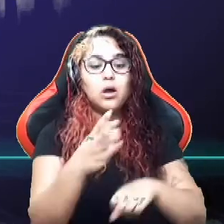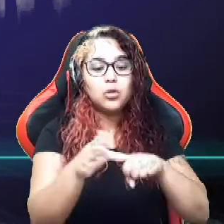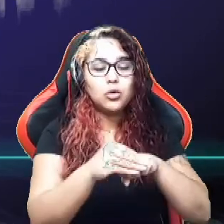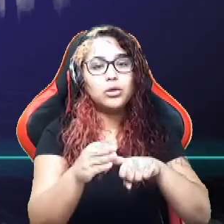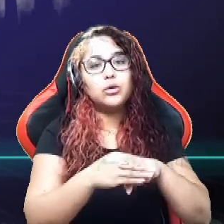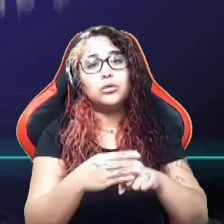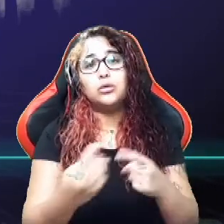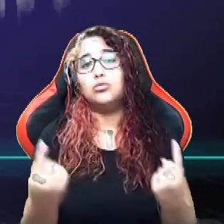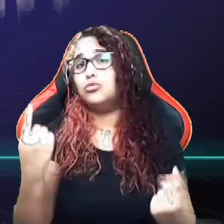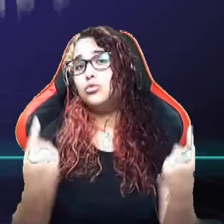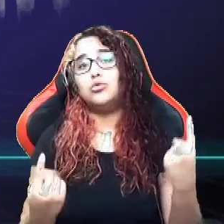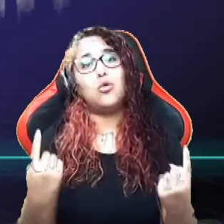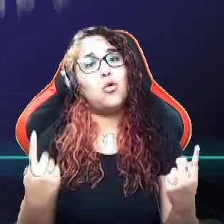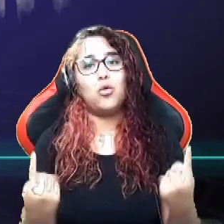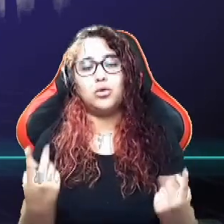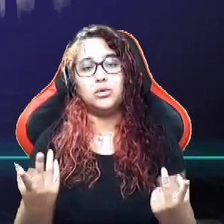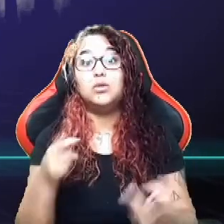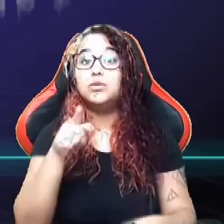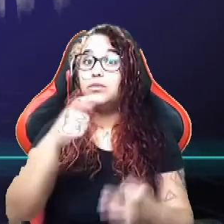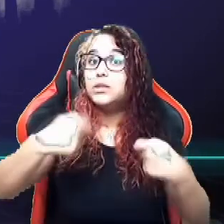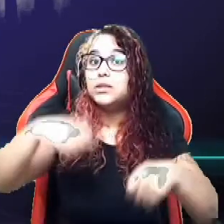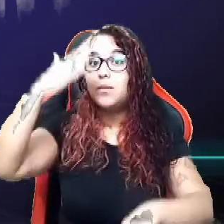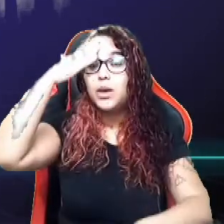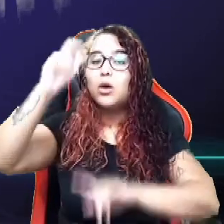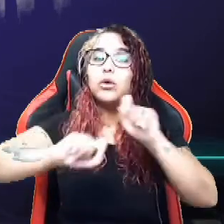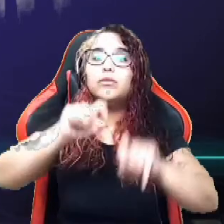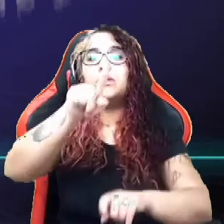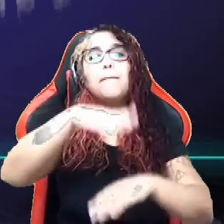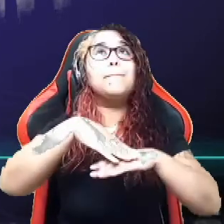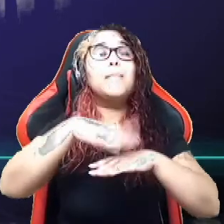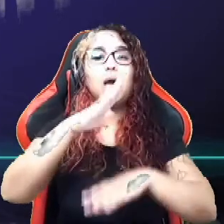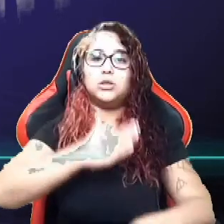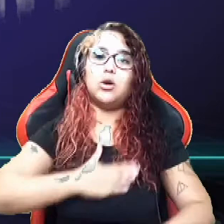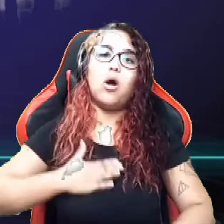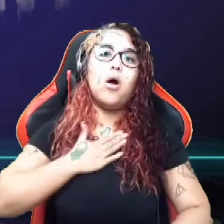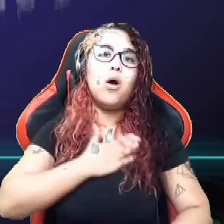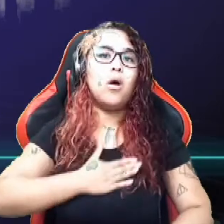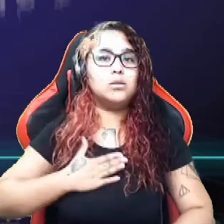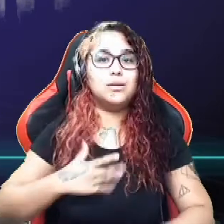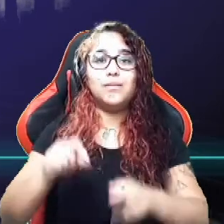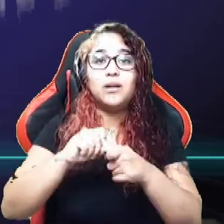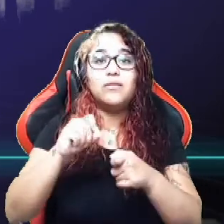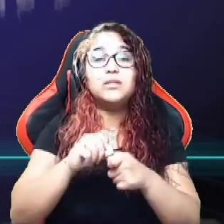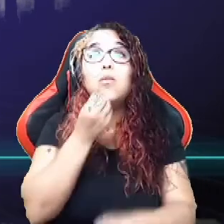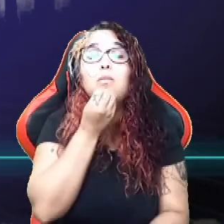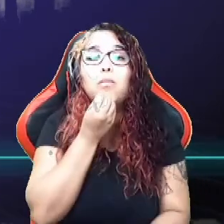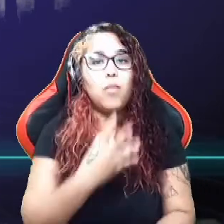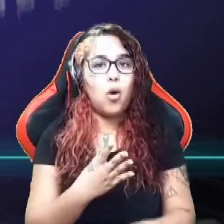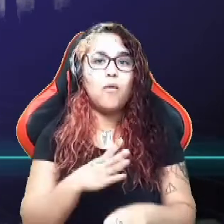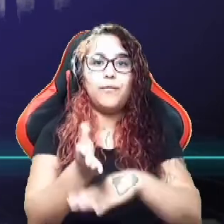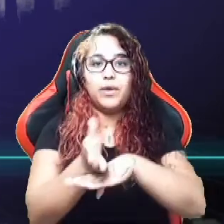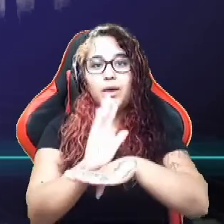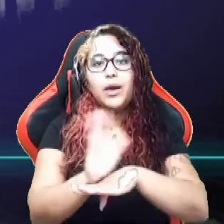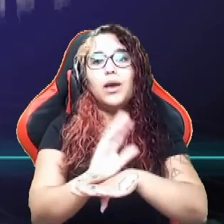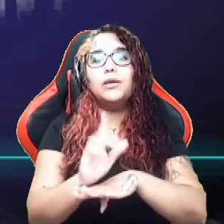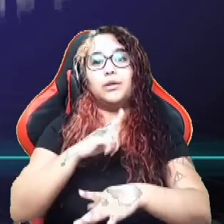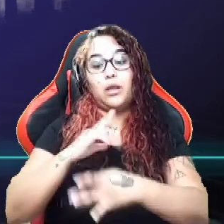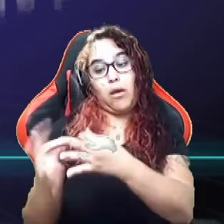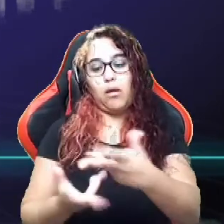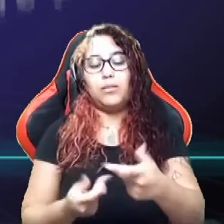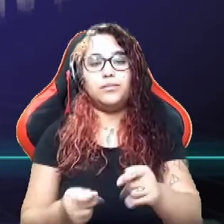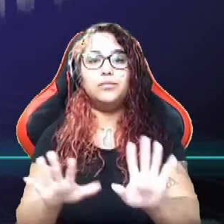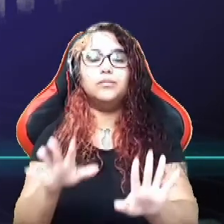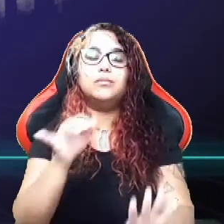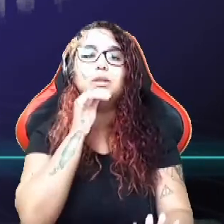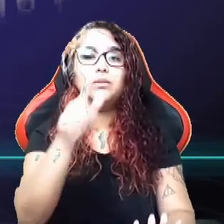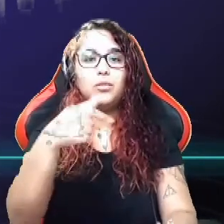your niche is, what you really like, so that you can make quality content. I don't usually